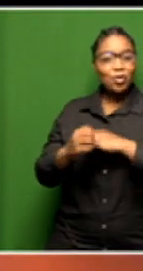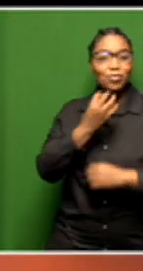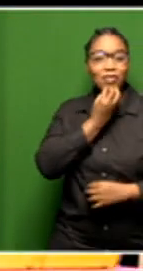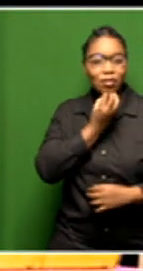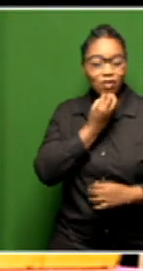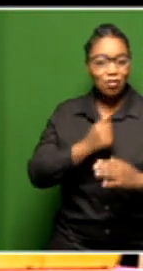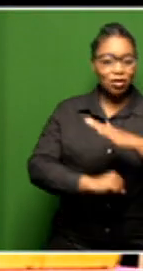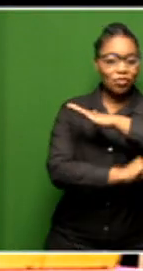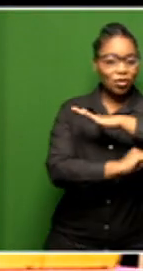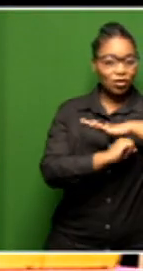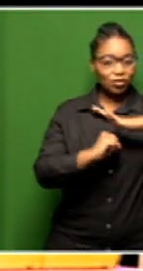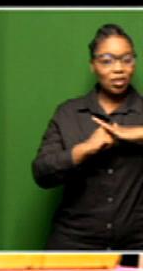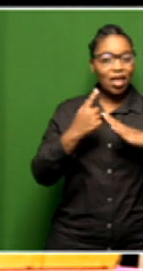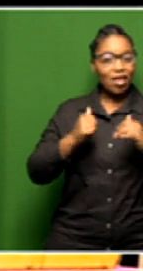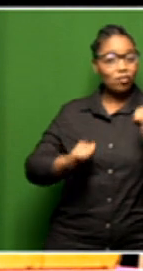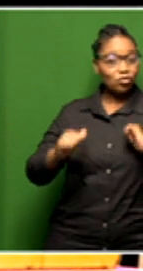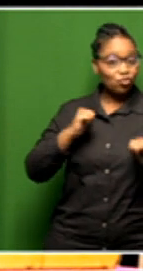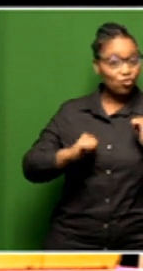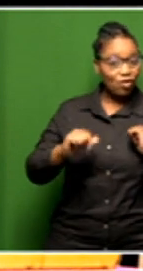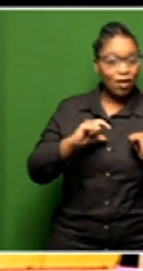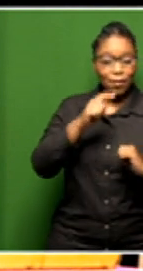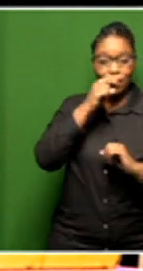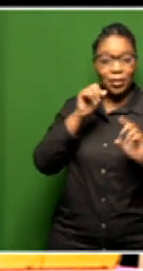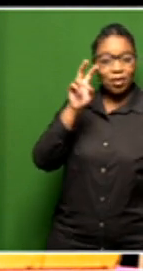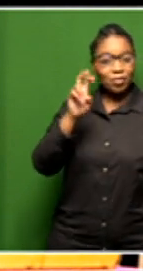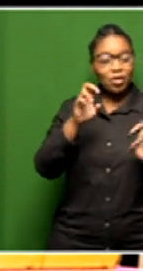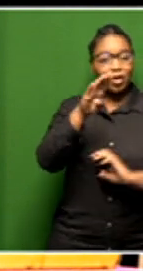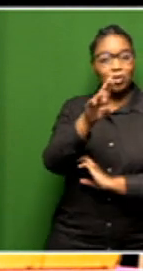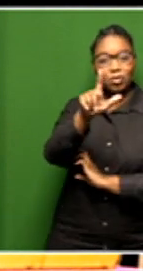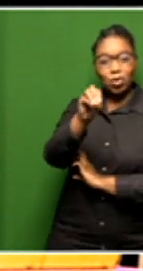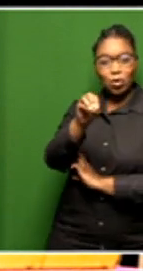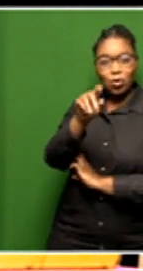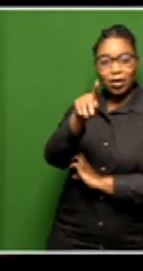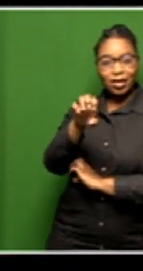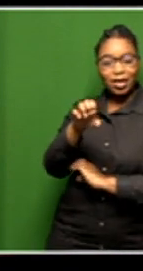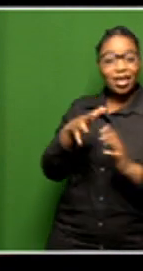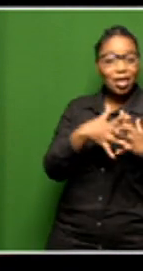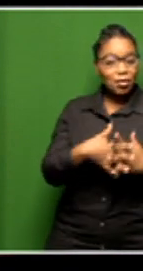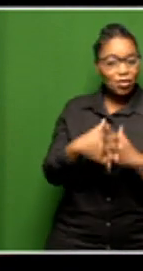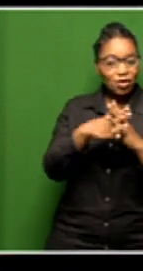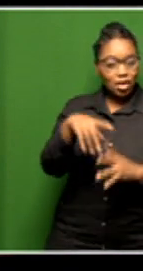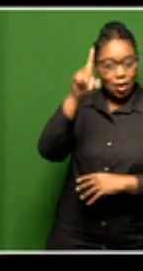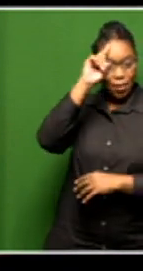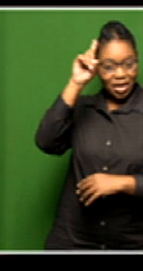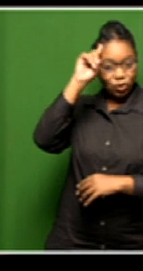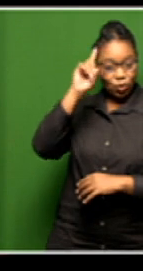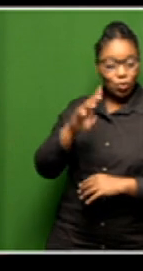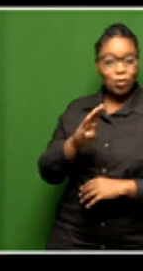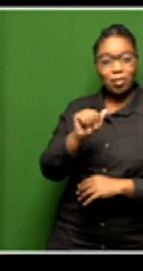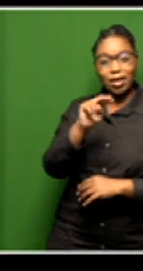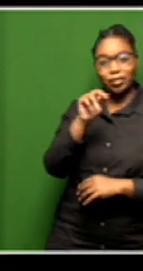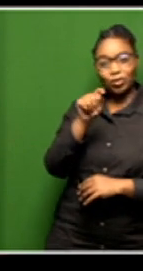a stage play called Bloke and his American Bantu. This play explores the friendship that led